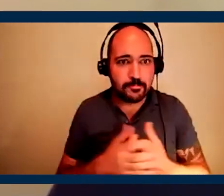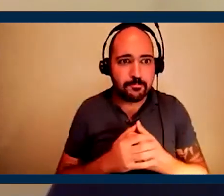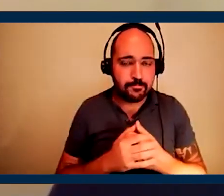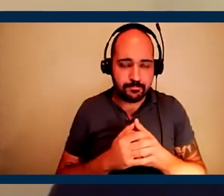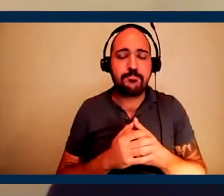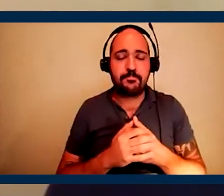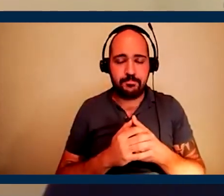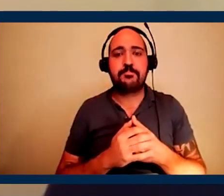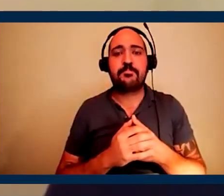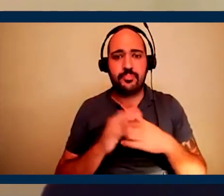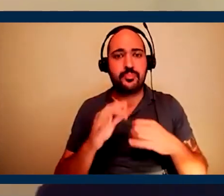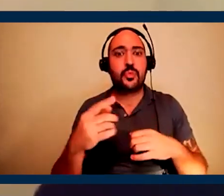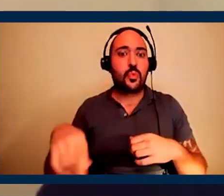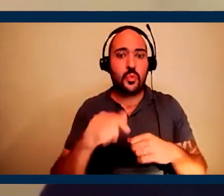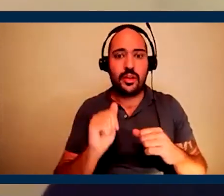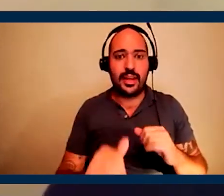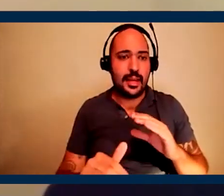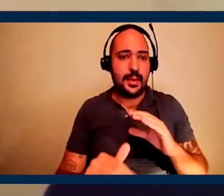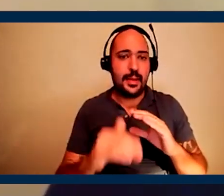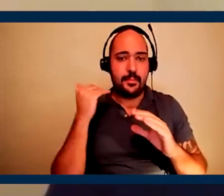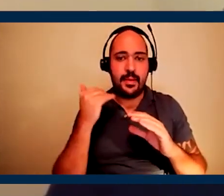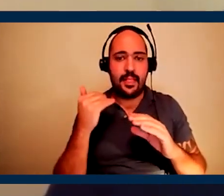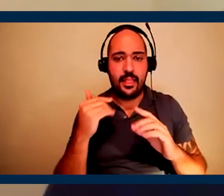can all send an email over to